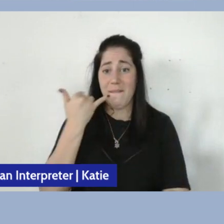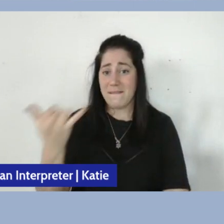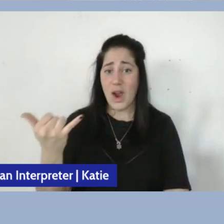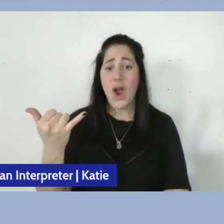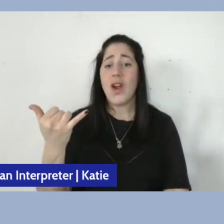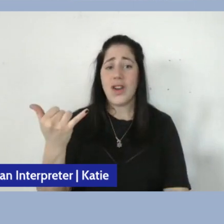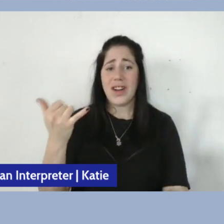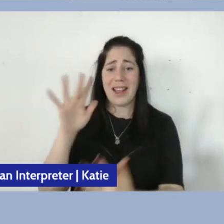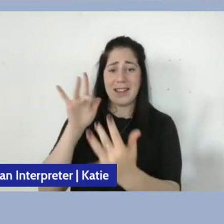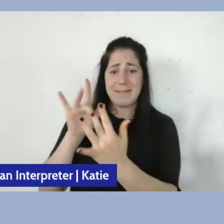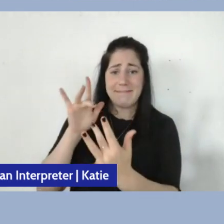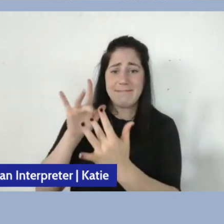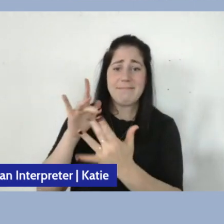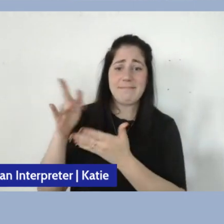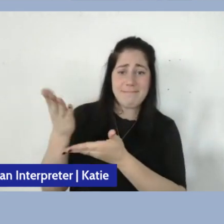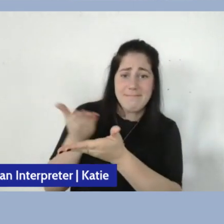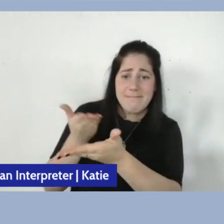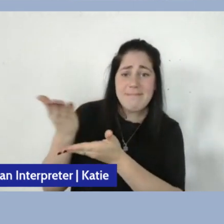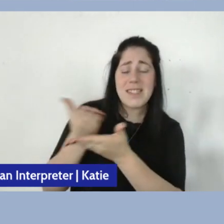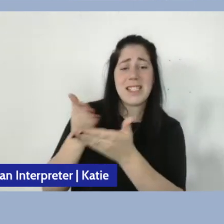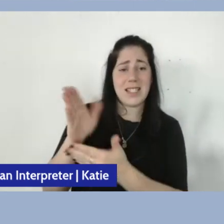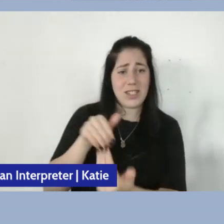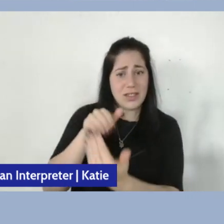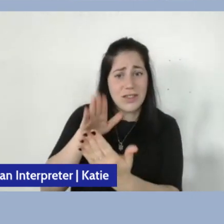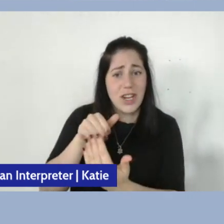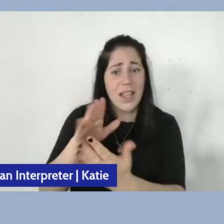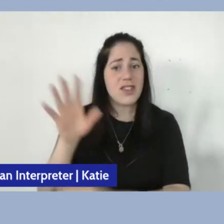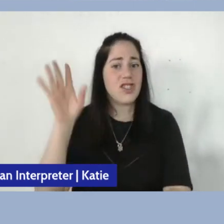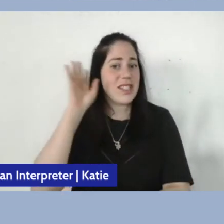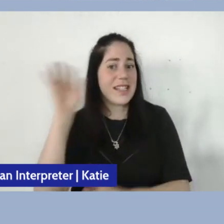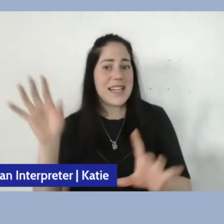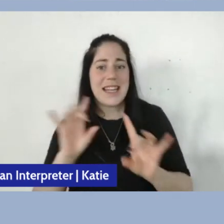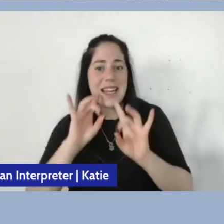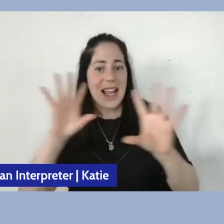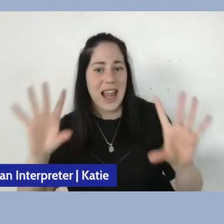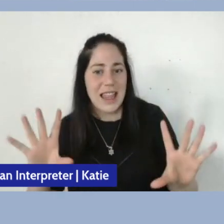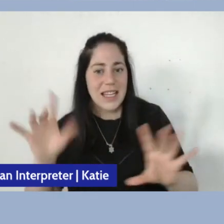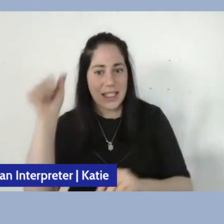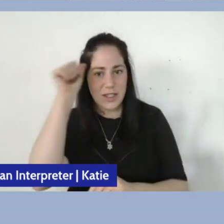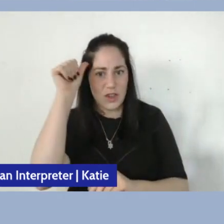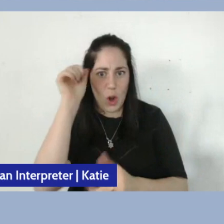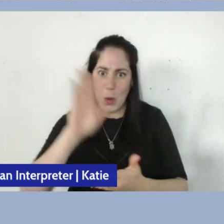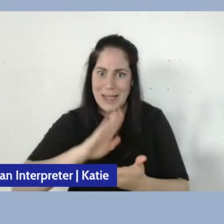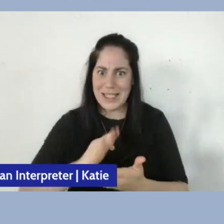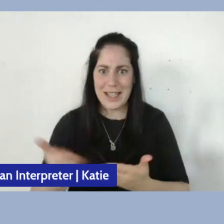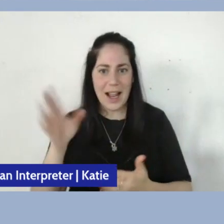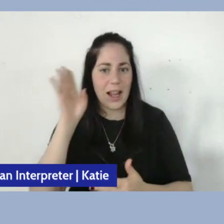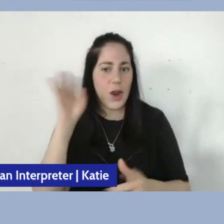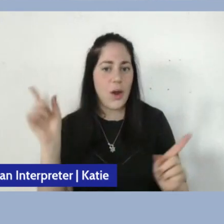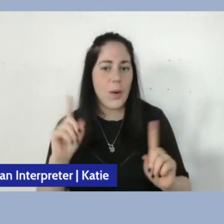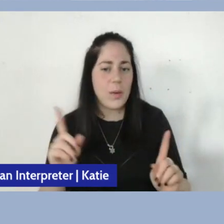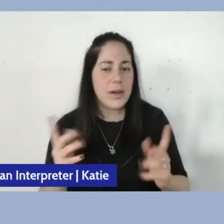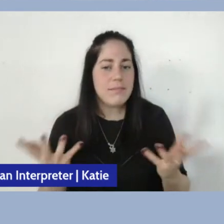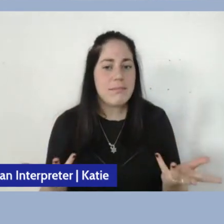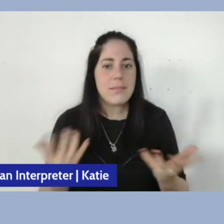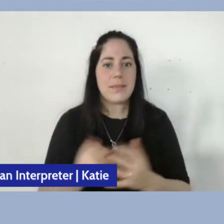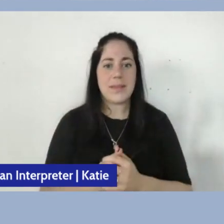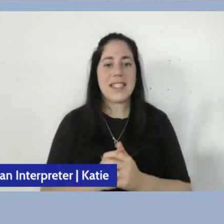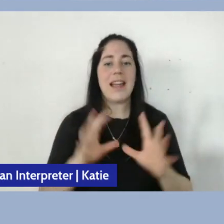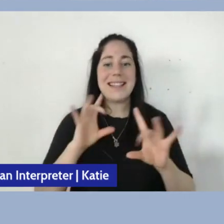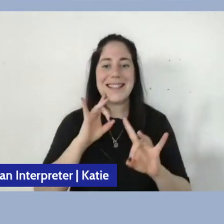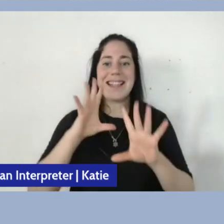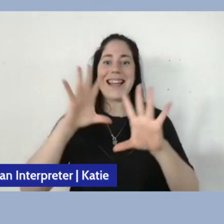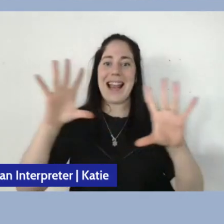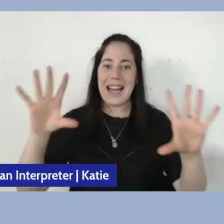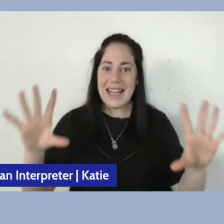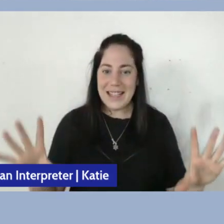challenges that the interpreter has to hear clearly, to know what they've heard when a person speaks, and to clearly convey what the